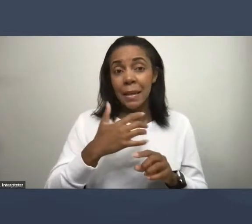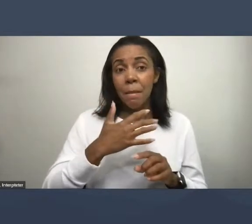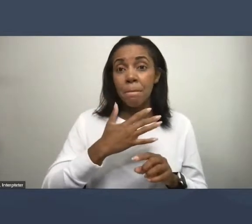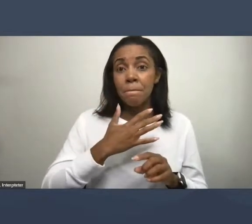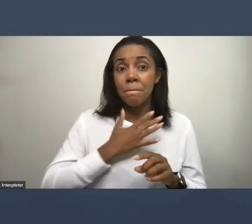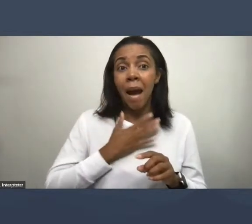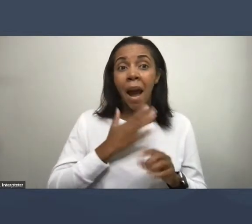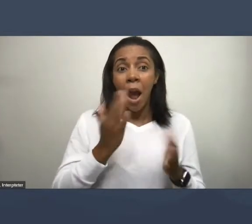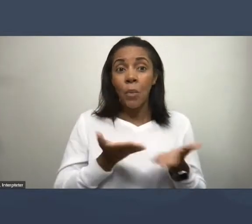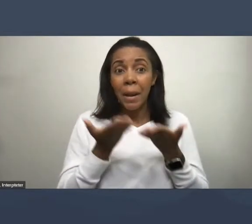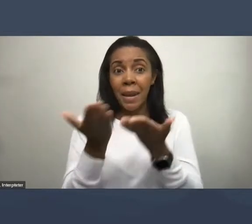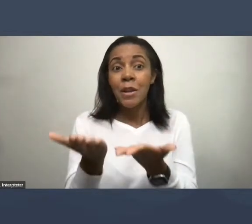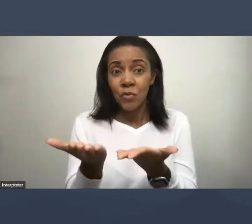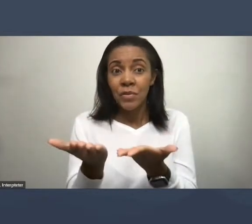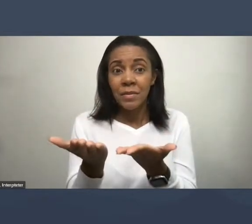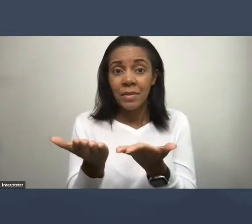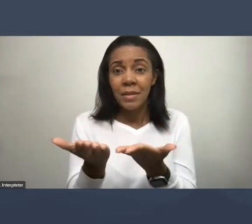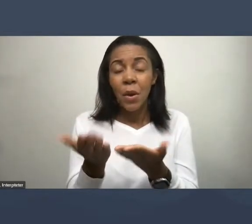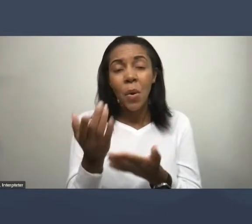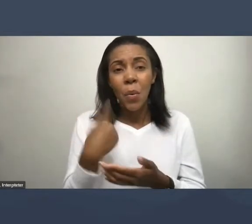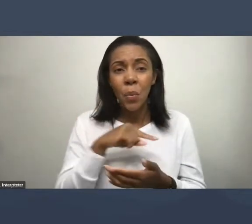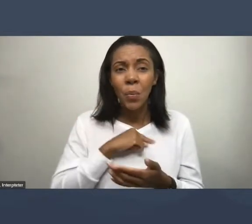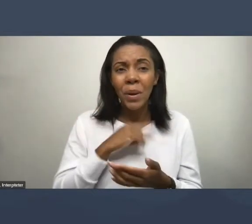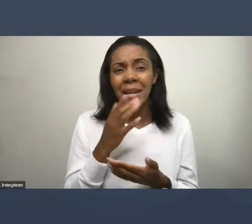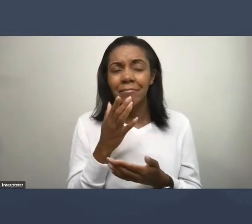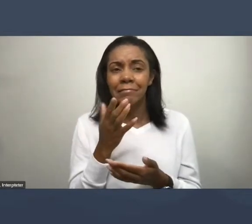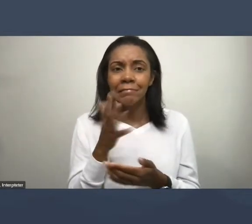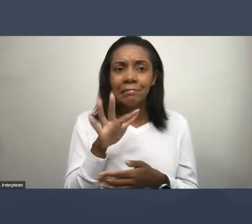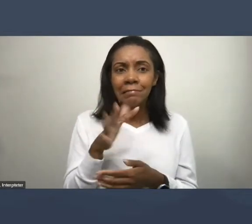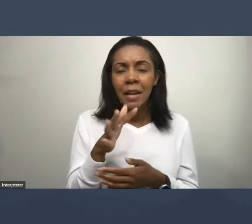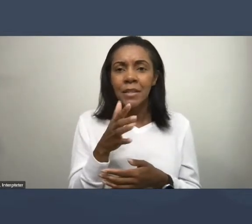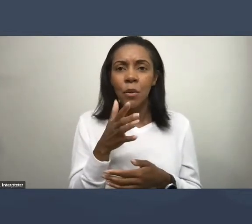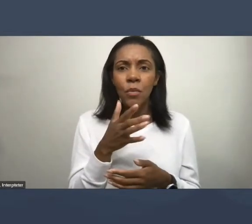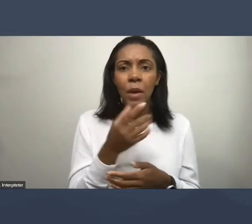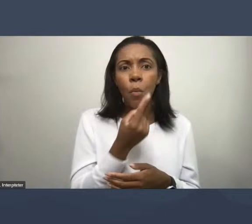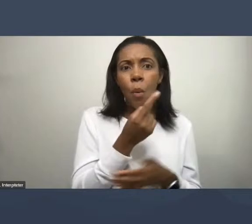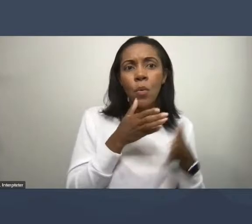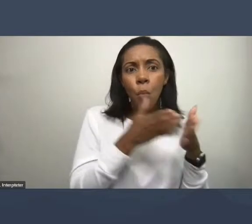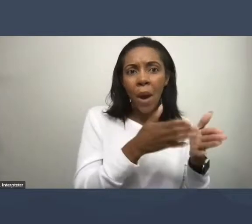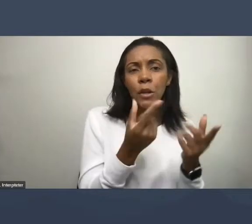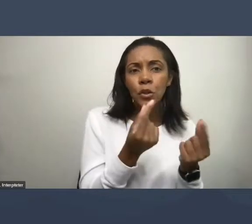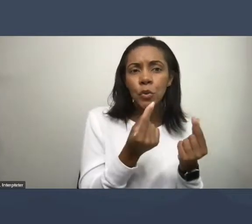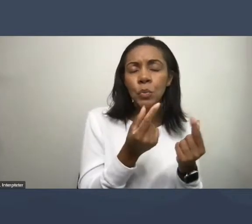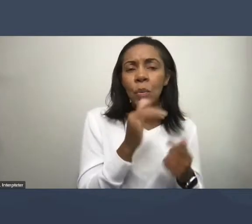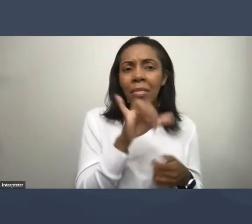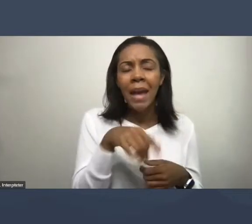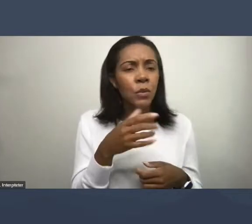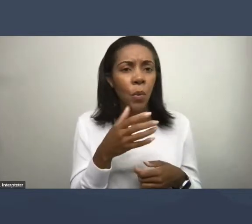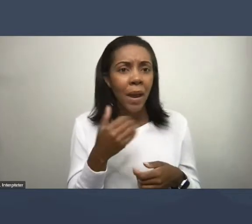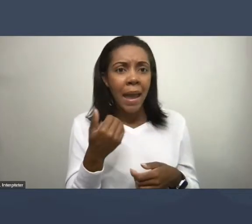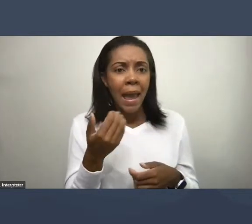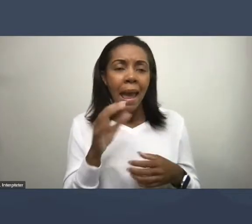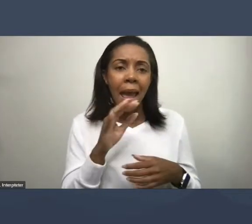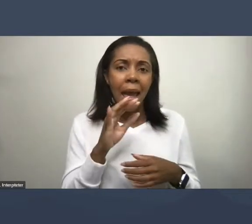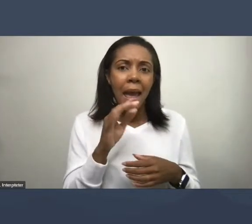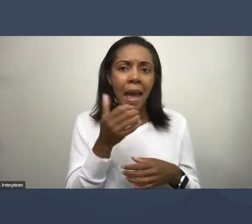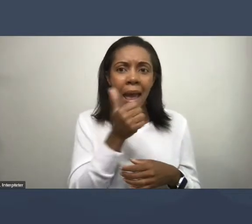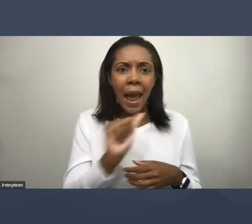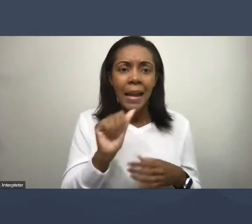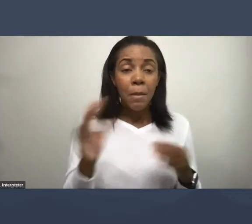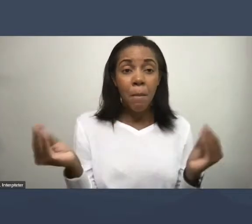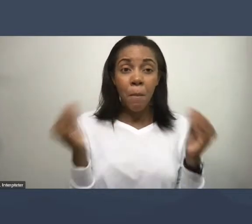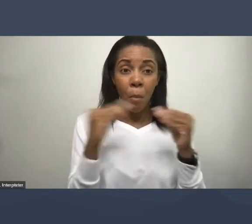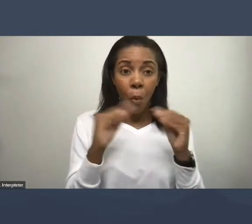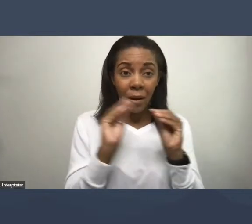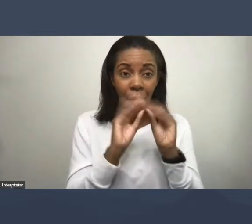recommendations, we sort of had some one way in which we could do this. So has there been any clarification that essentially said we can't do anything like this?